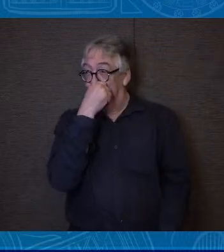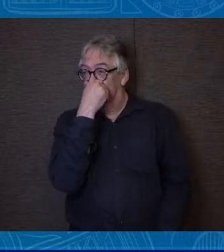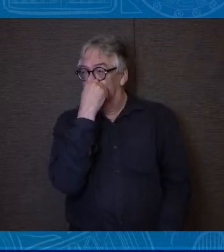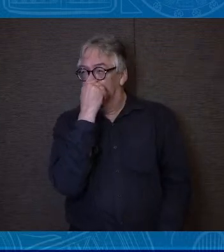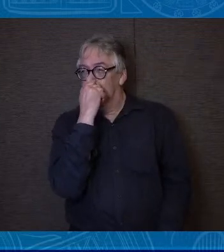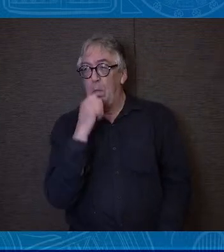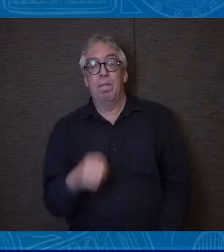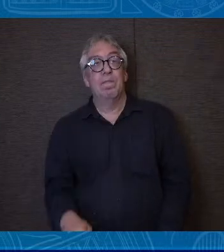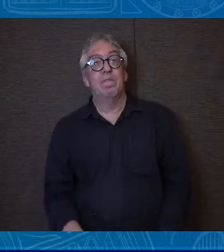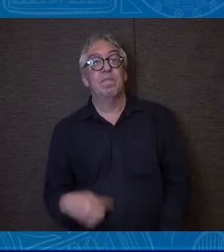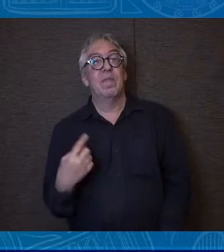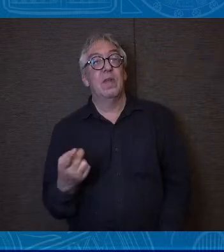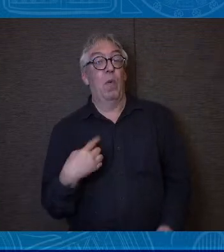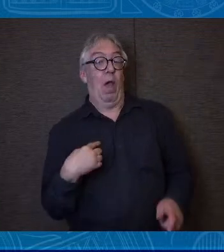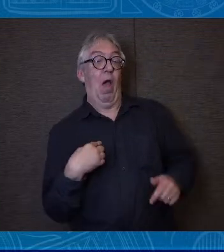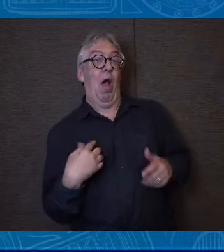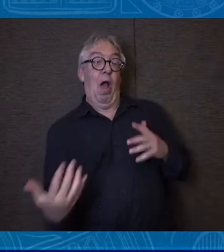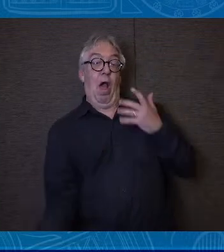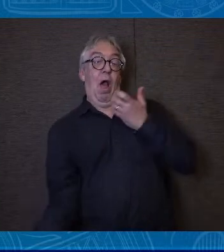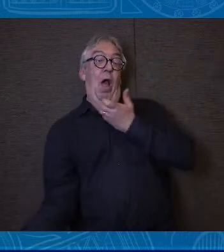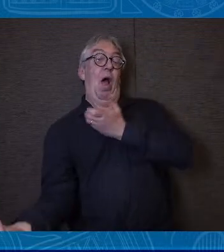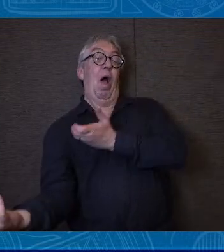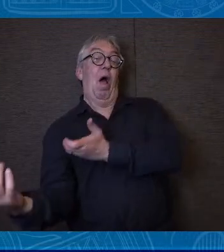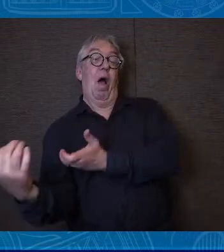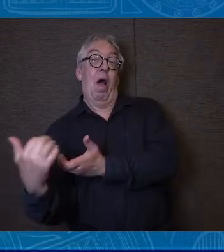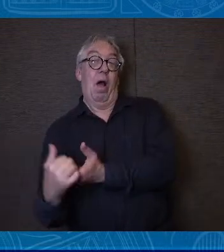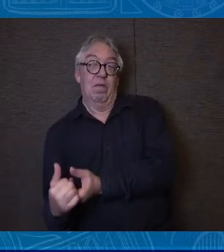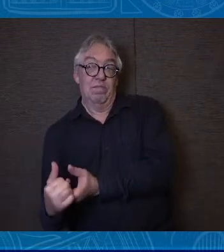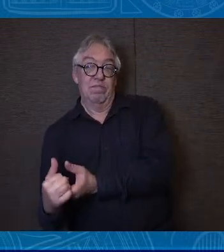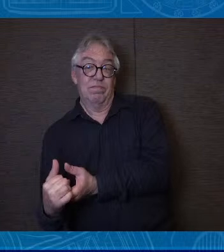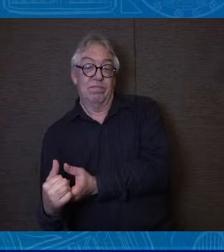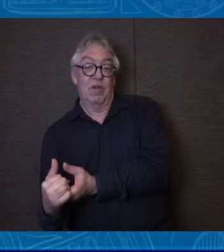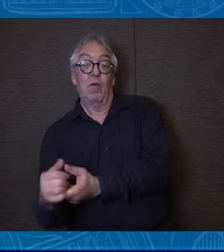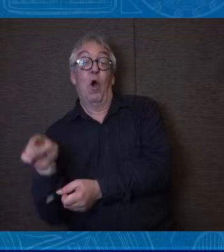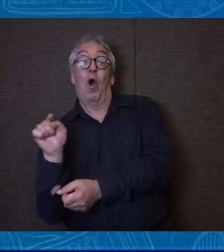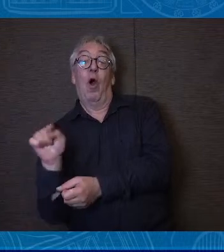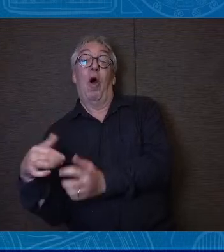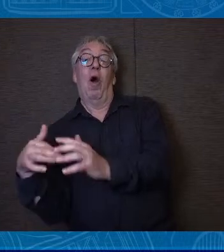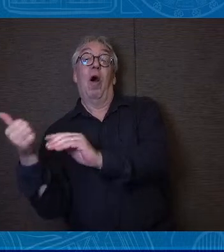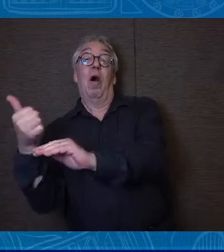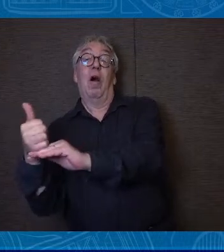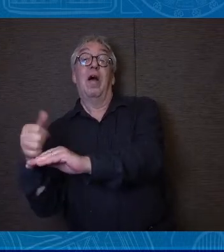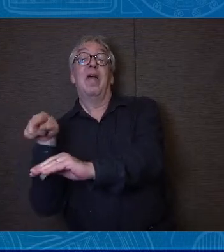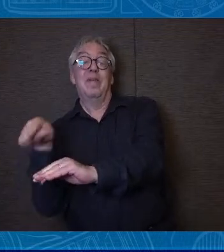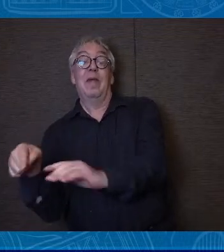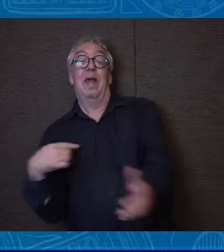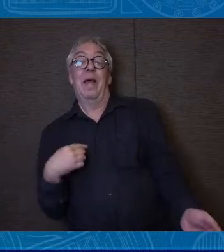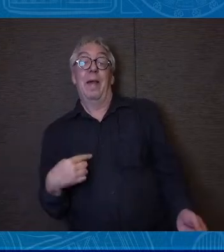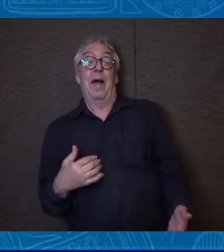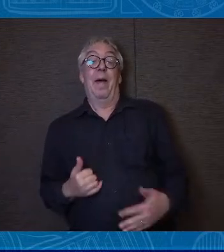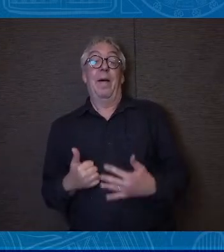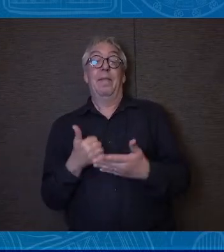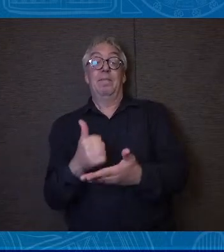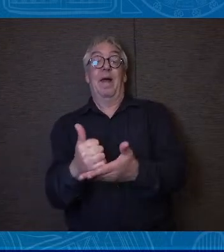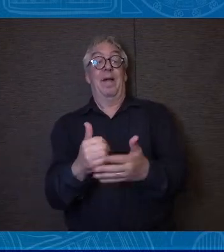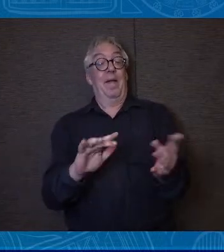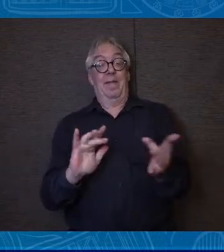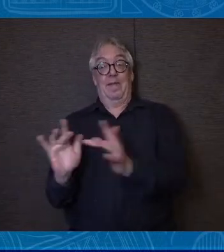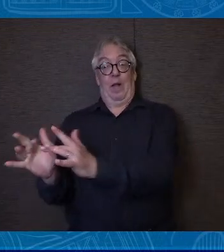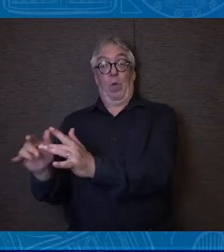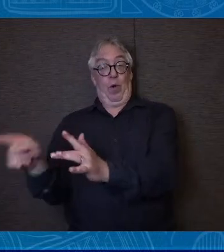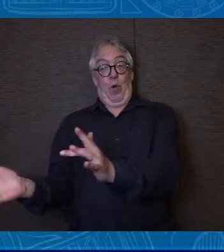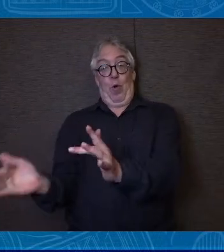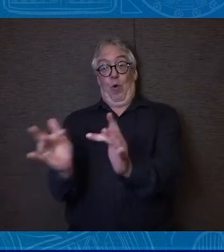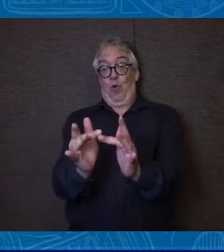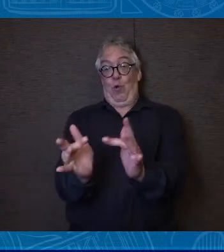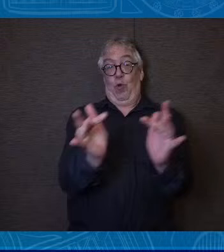become a peer of another Met Office, and together they find solutions in terms of how to